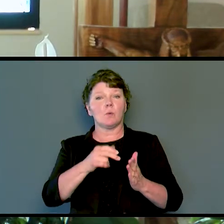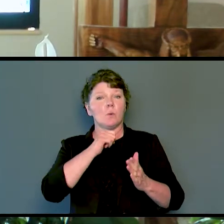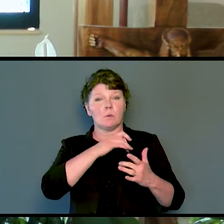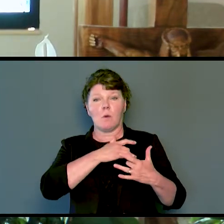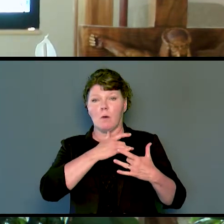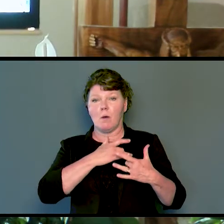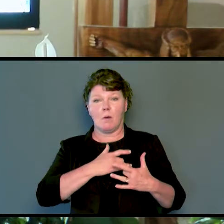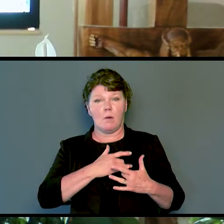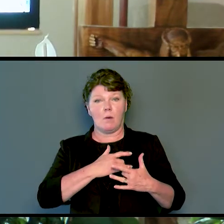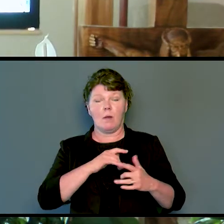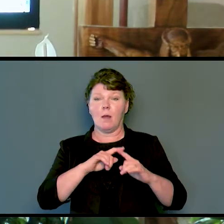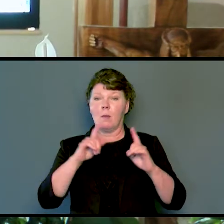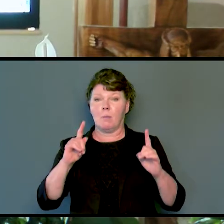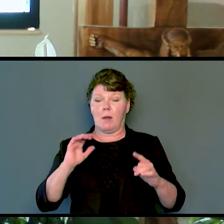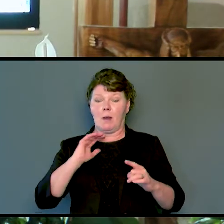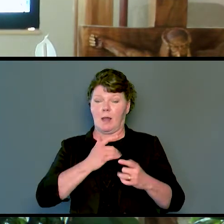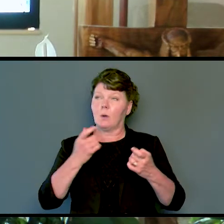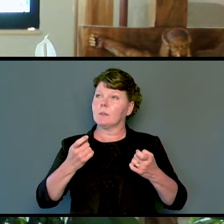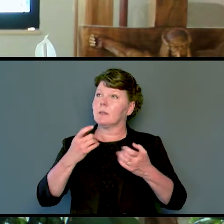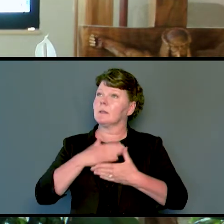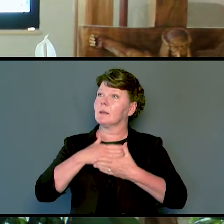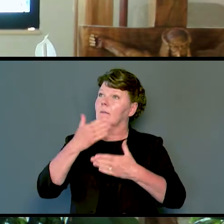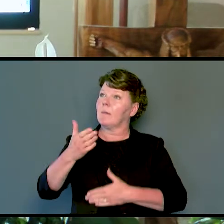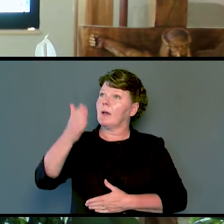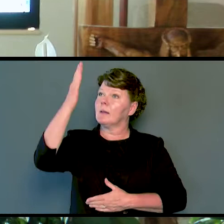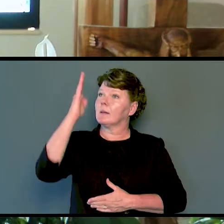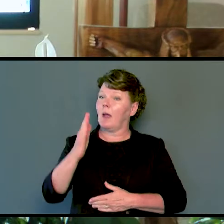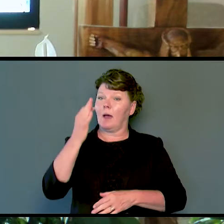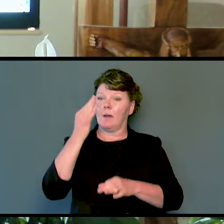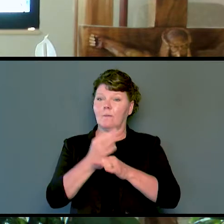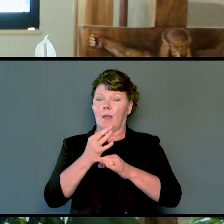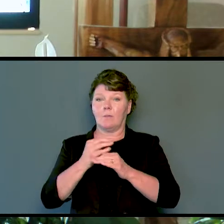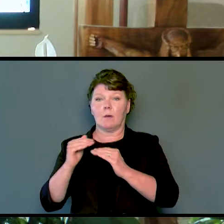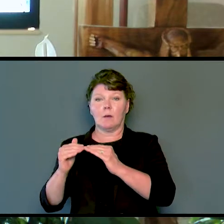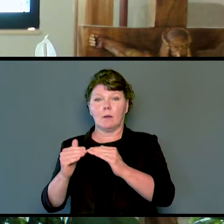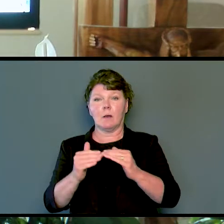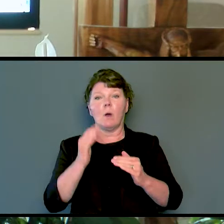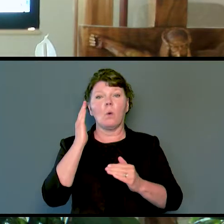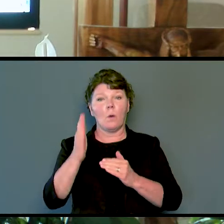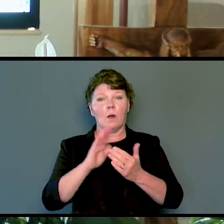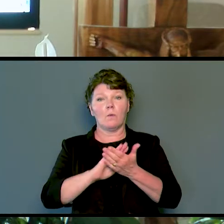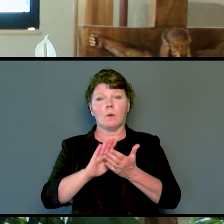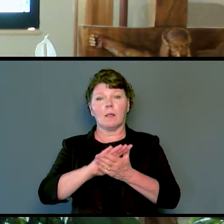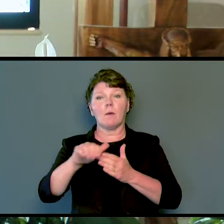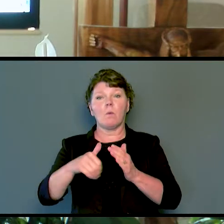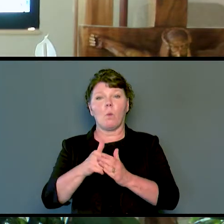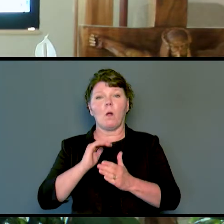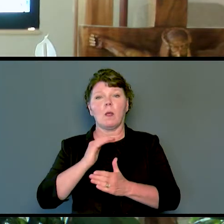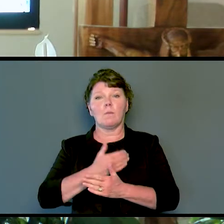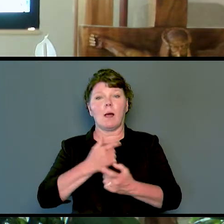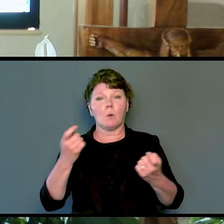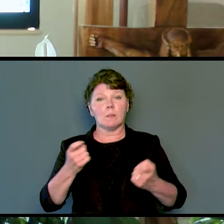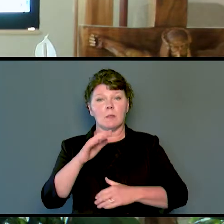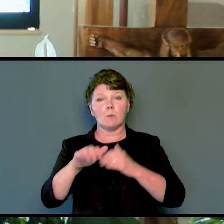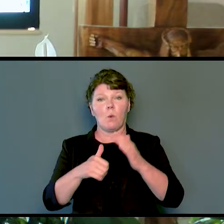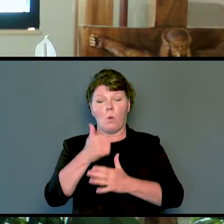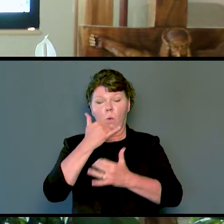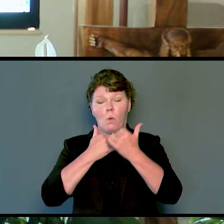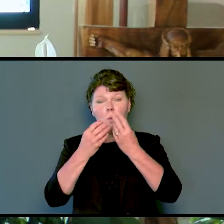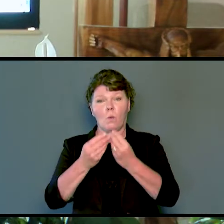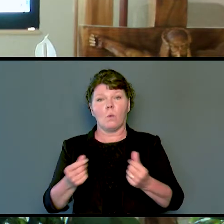truth is not in us. But if we confess our sins, God, who is faithful and just, will forgive our sins and cleanse us from